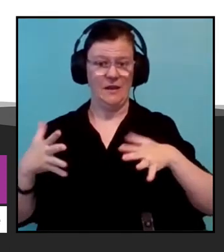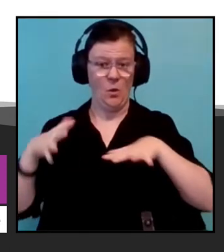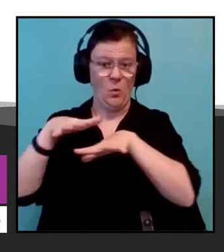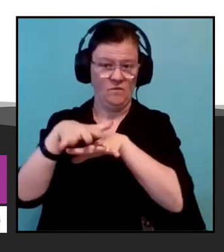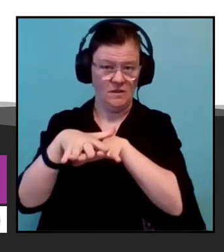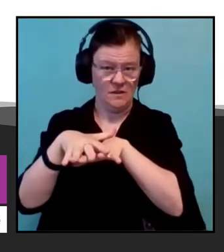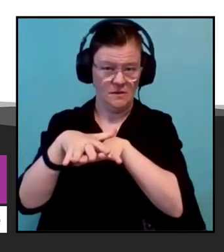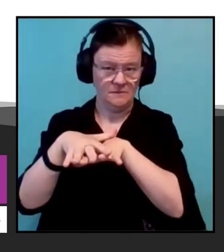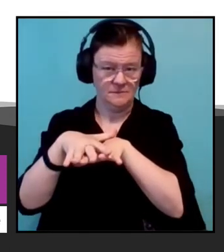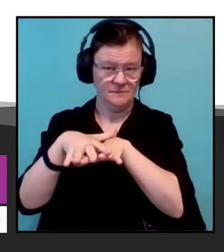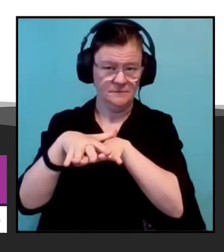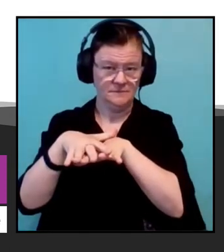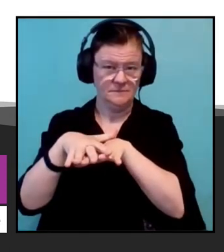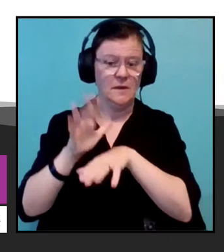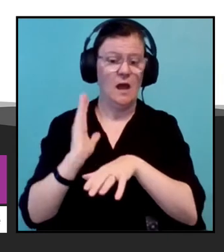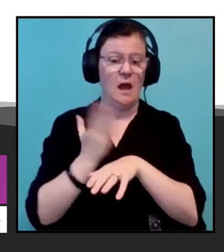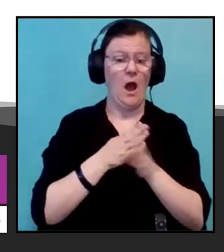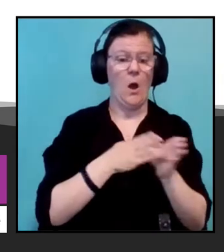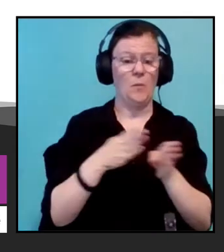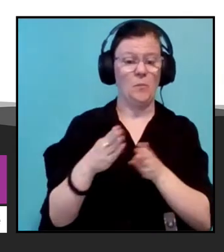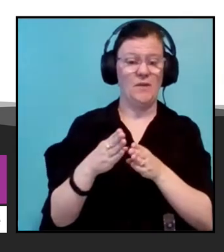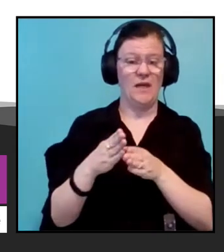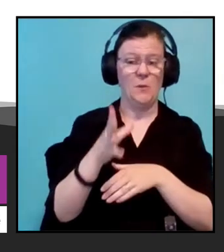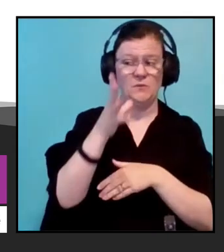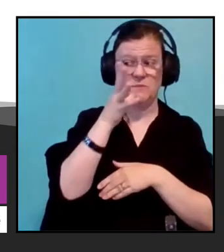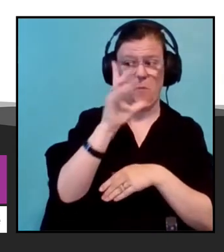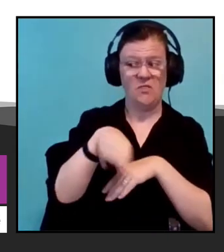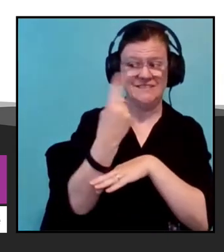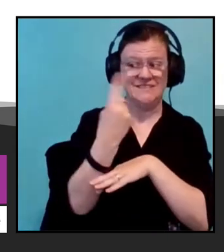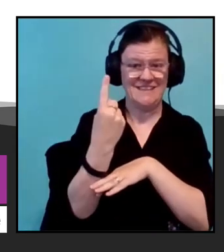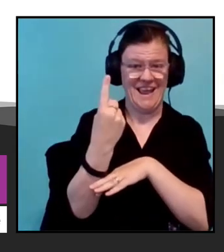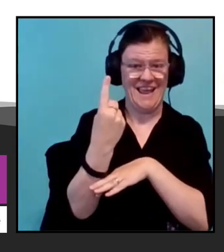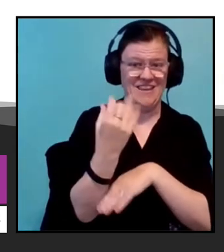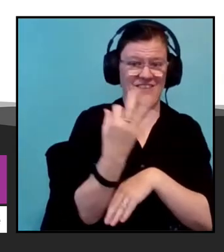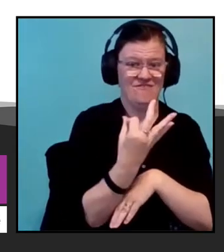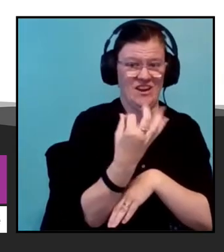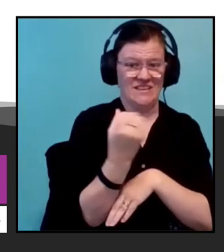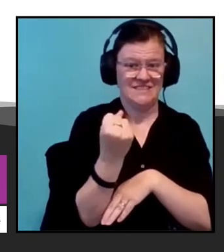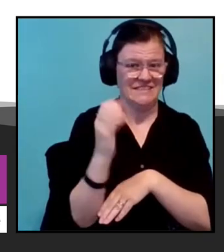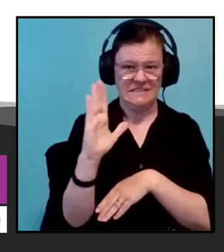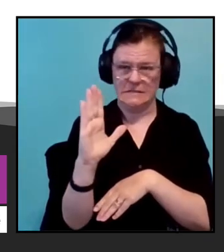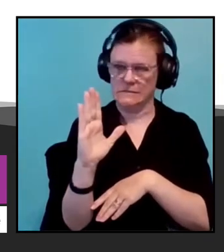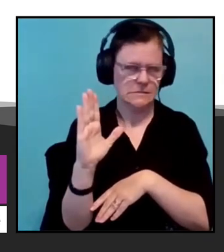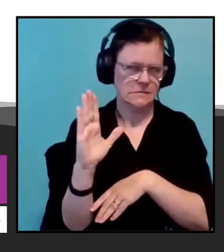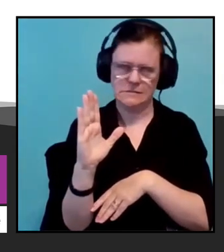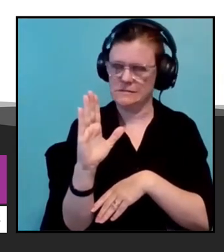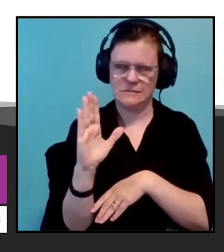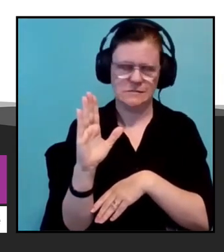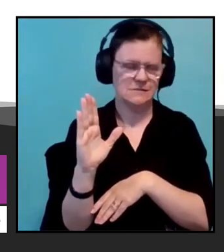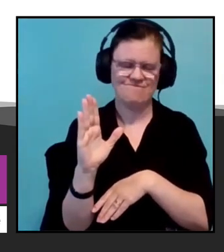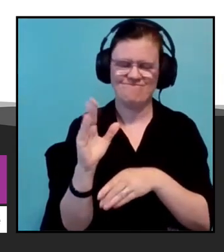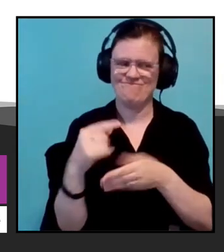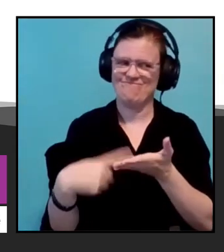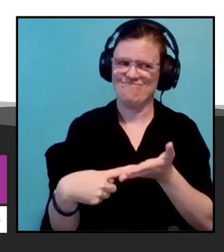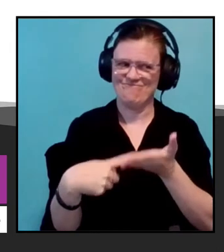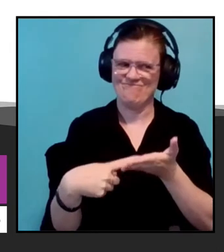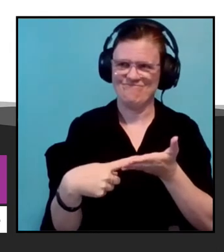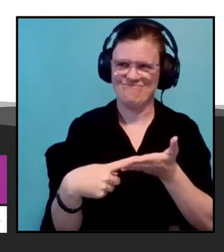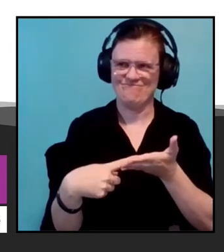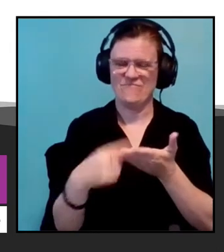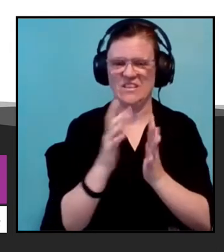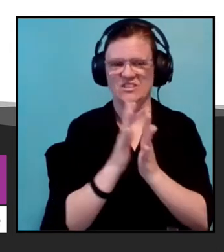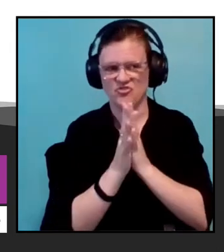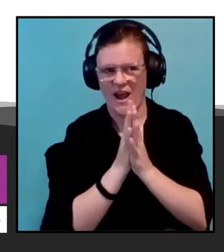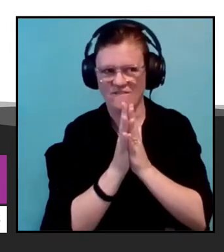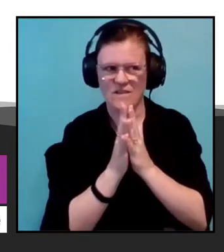initial exhibit was planned for Mother's Day weekend, which we discussed in terms of